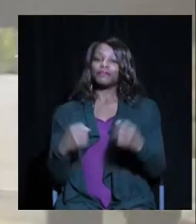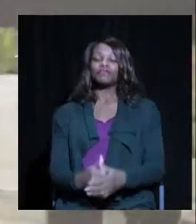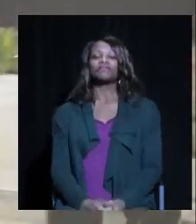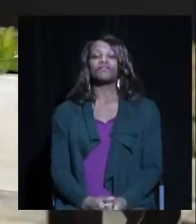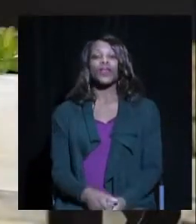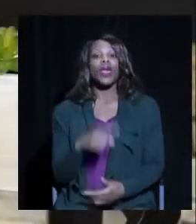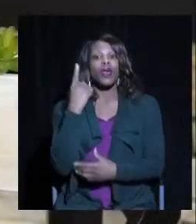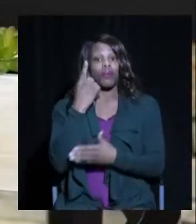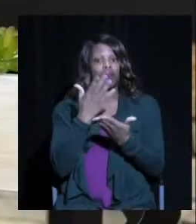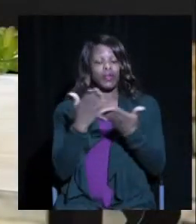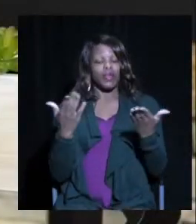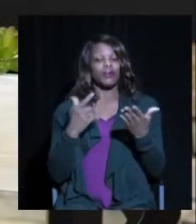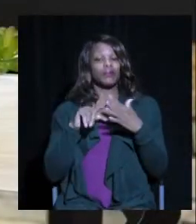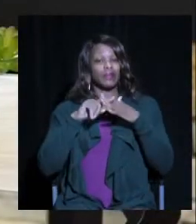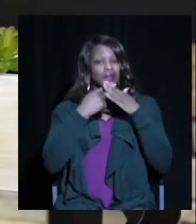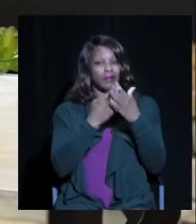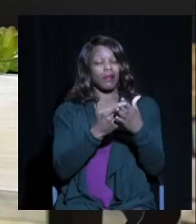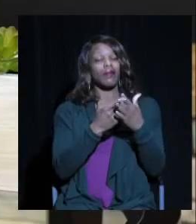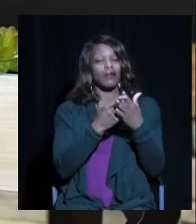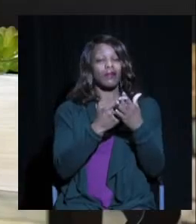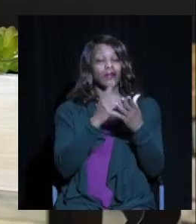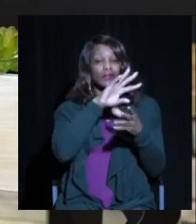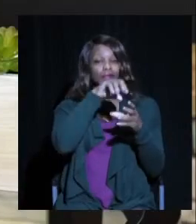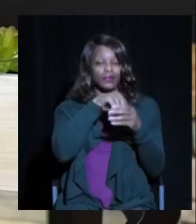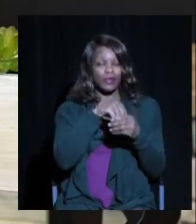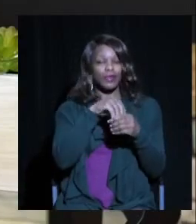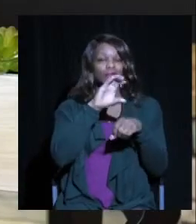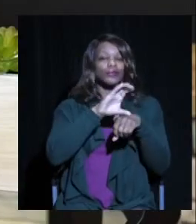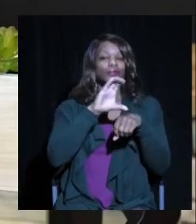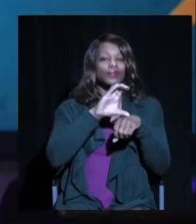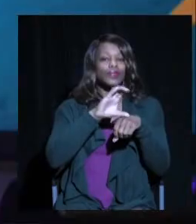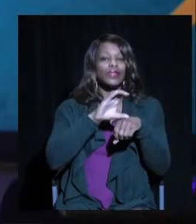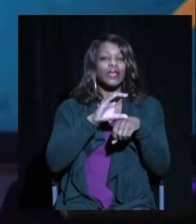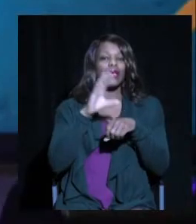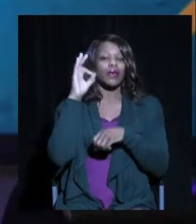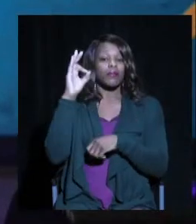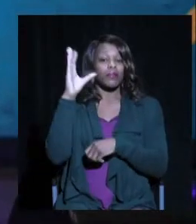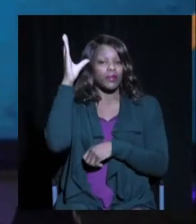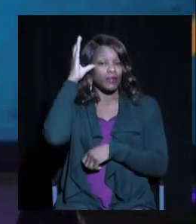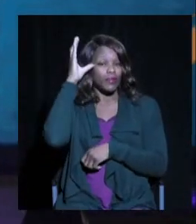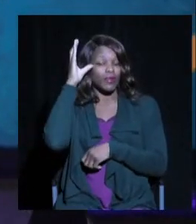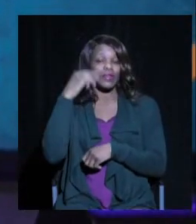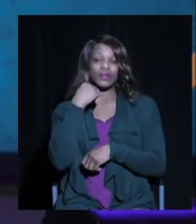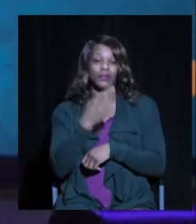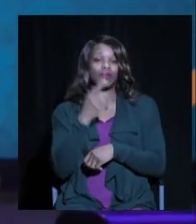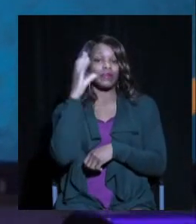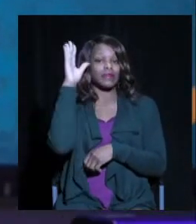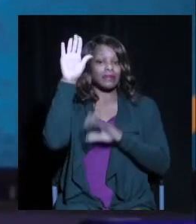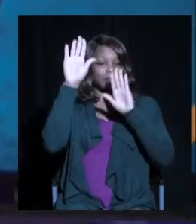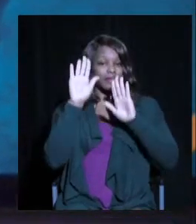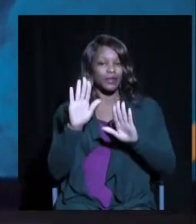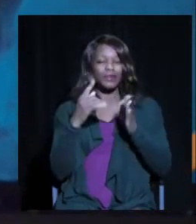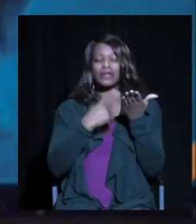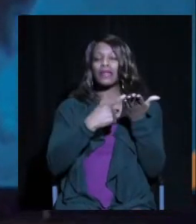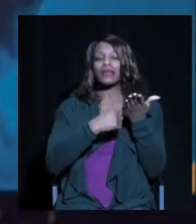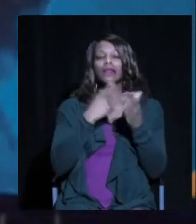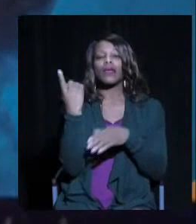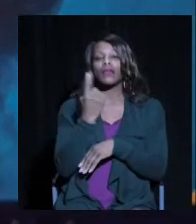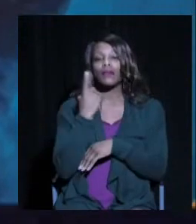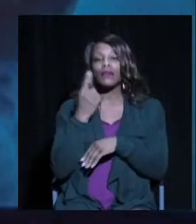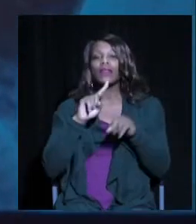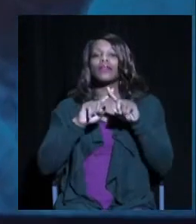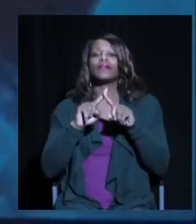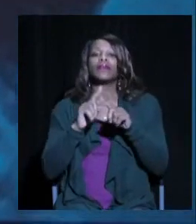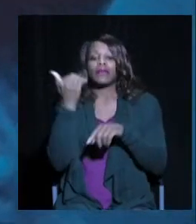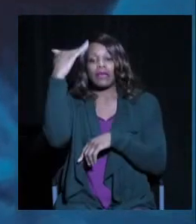of the main things when we initially got into the pandemic, Pastor Carter started speaking on self-care Sundays. I know we talk about it all the time, that God is always with